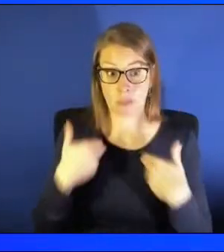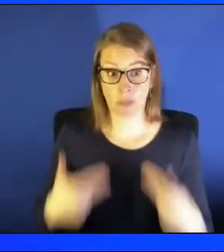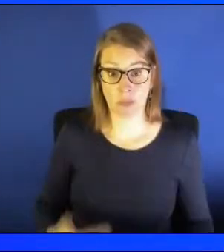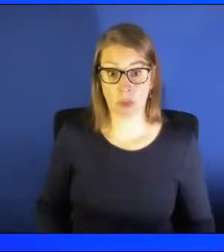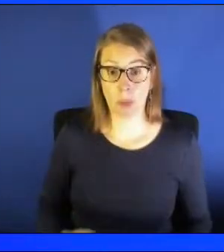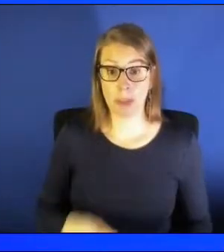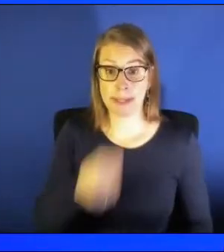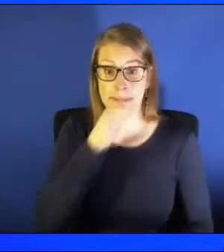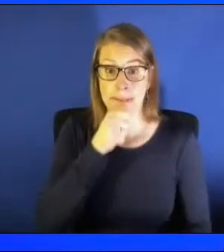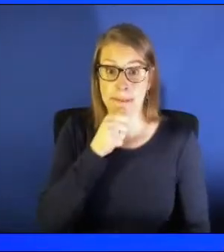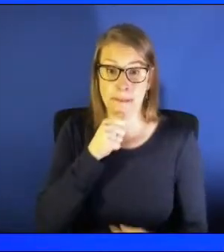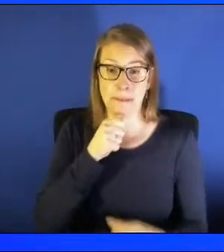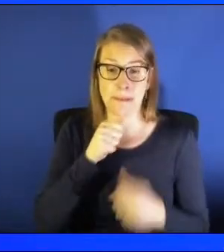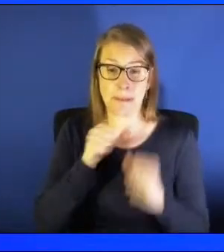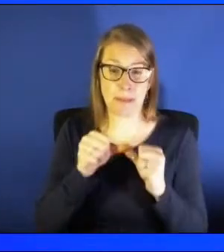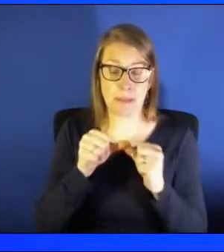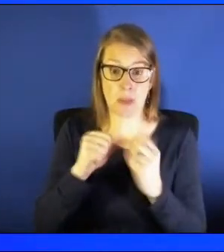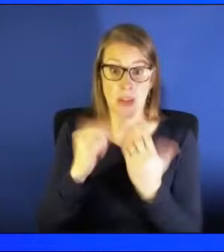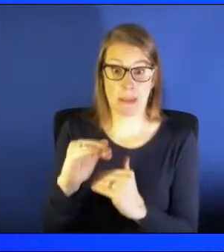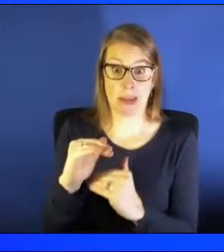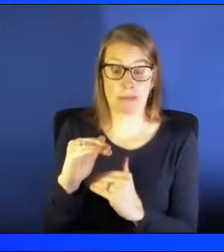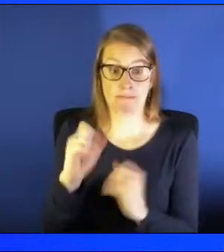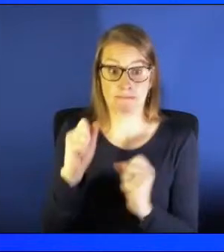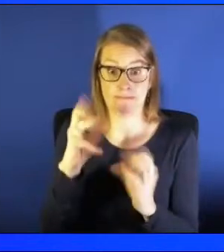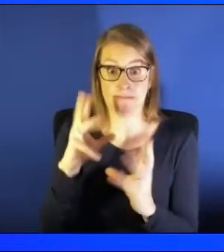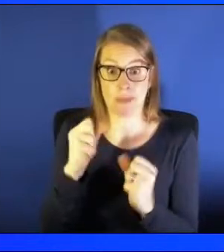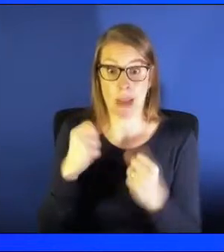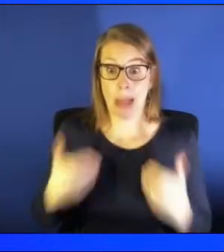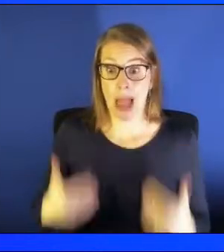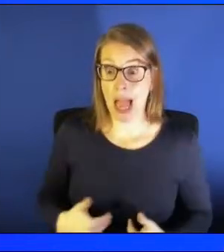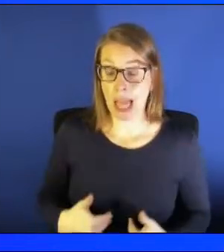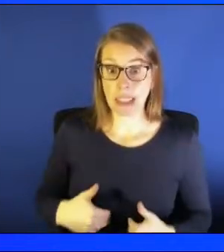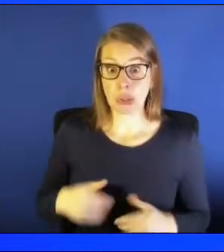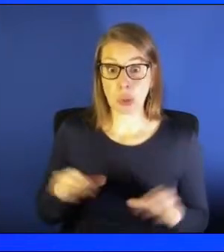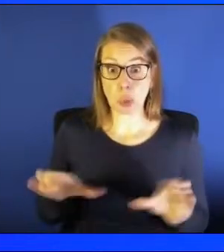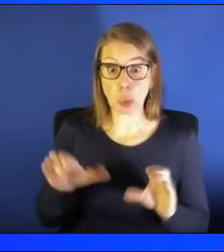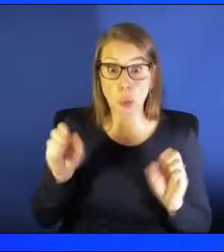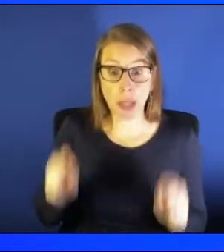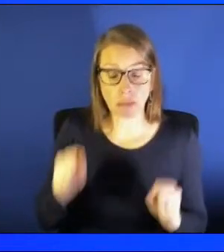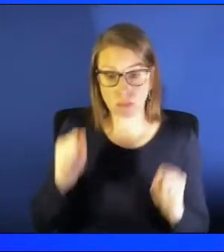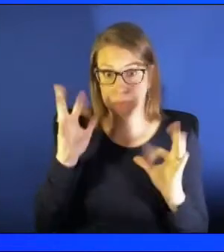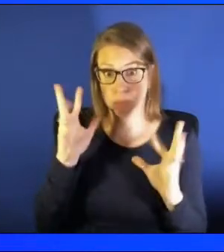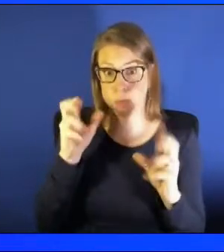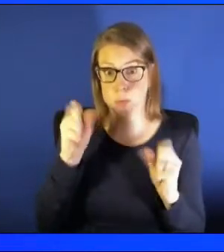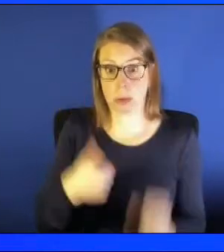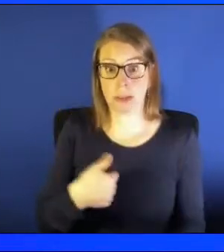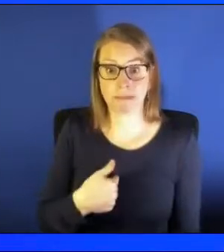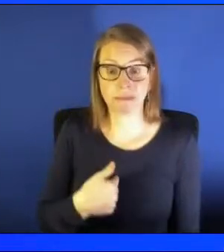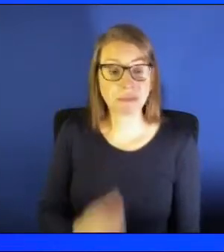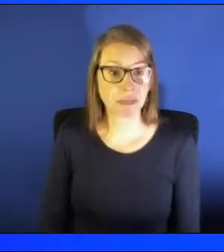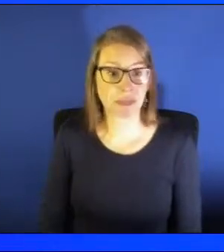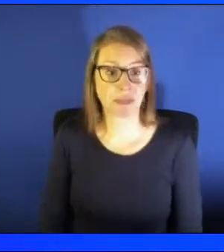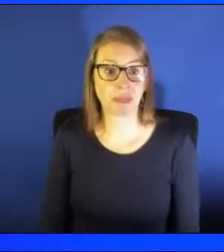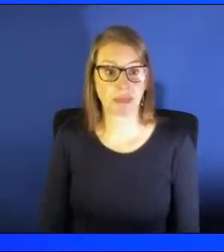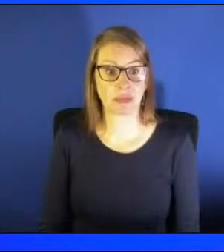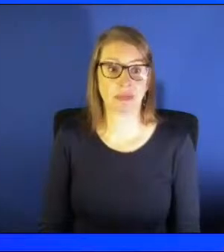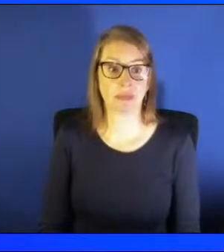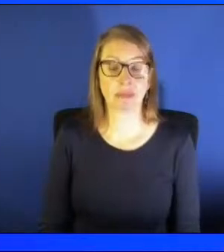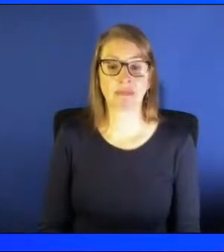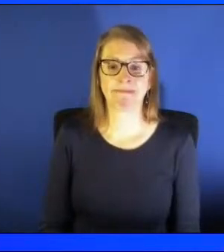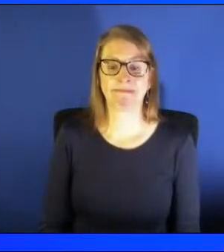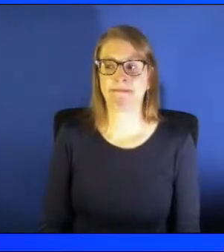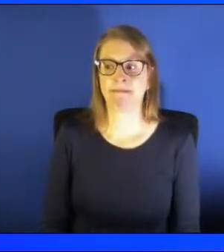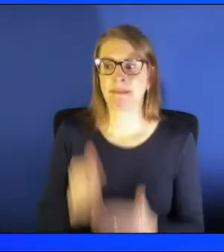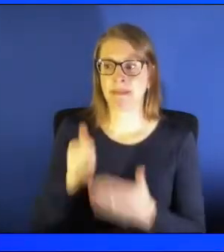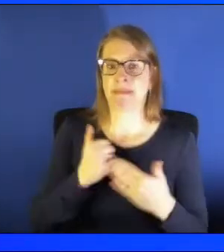I'm fascinated by what our bodies can do. And I really feel like it makes me feel better as a person